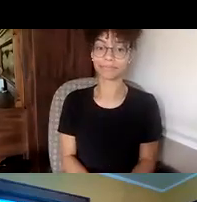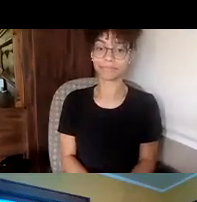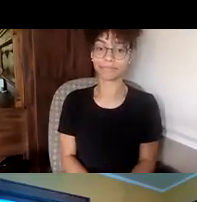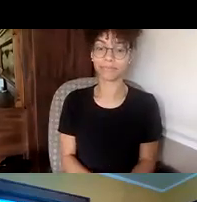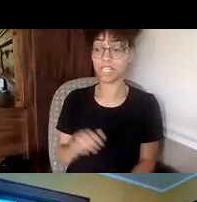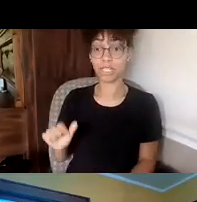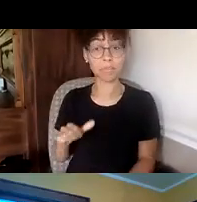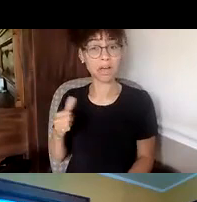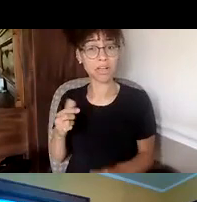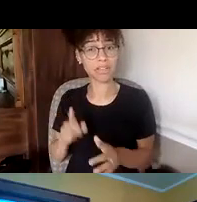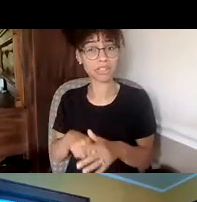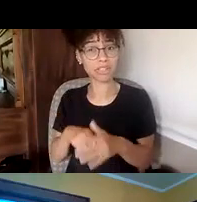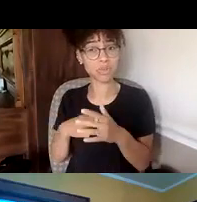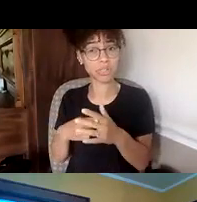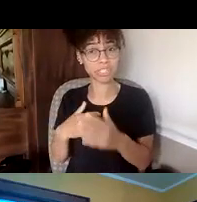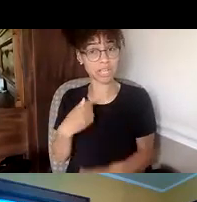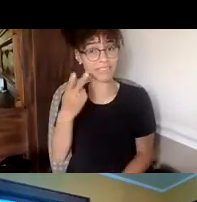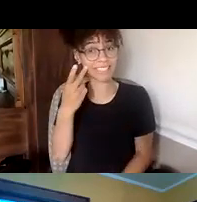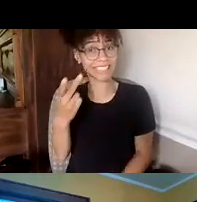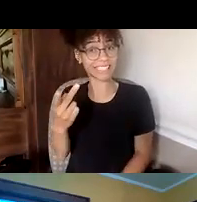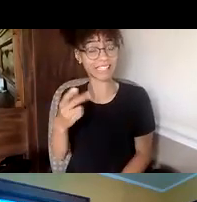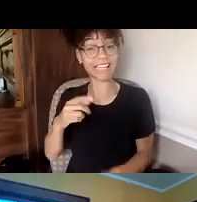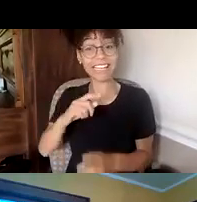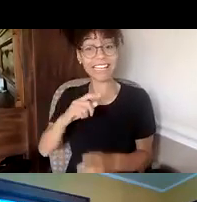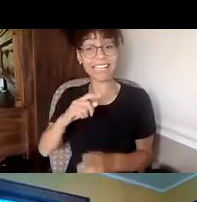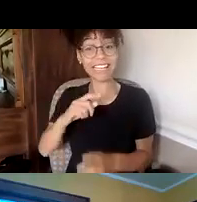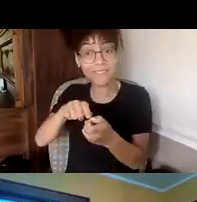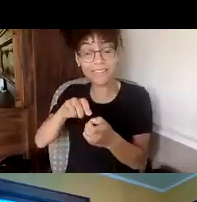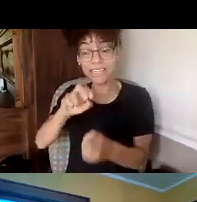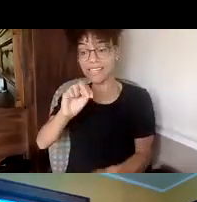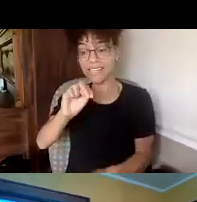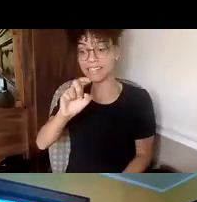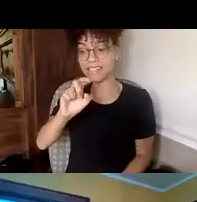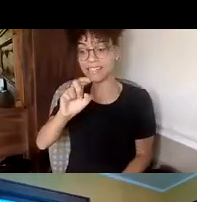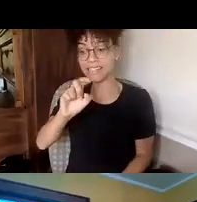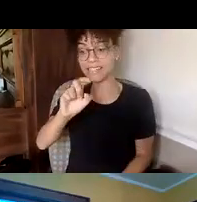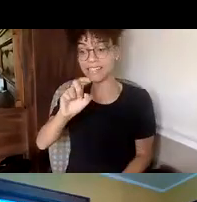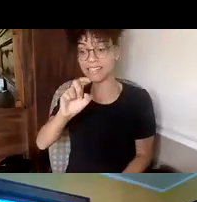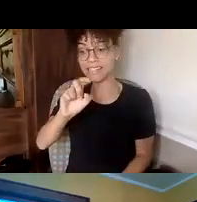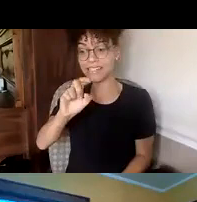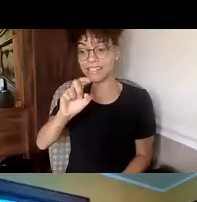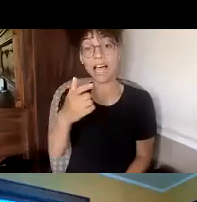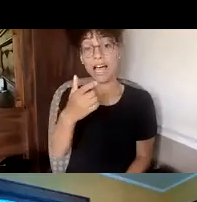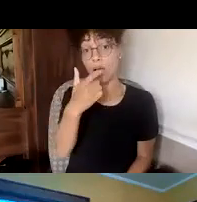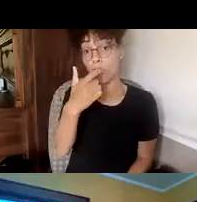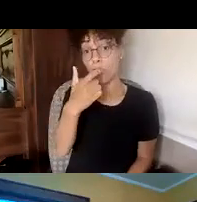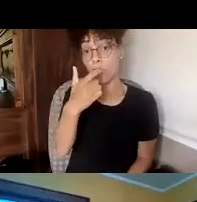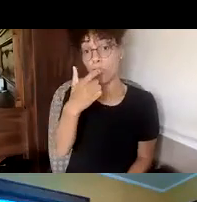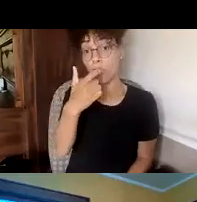sources of diversity that I've seen, specifically on Netflix, I watched this show called Dear White